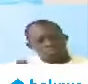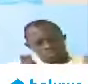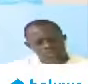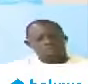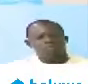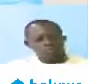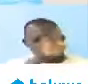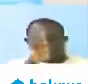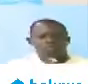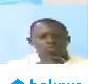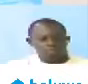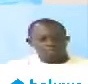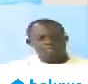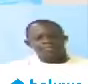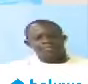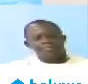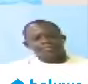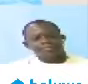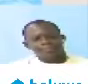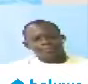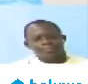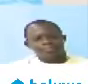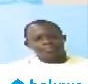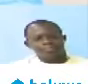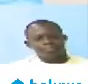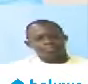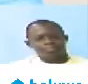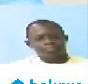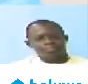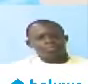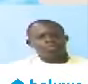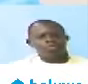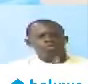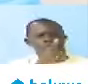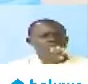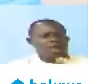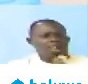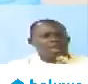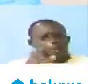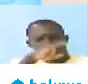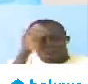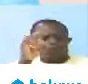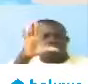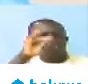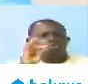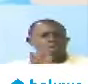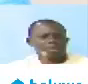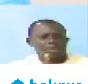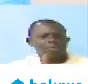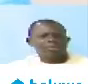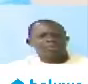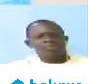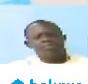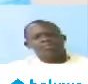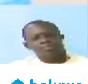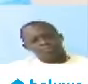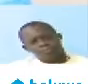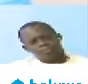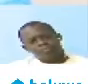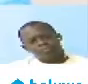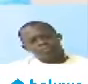the question. What did you do as a profession? ye mu nekke ka tombo yebbal wo ko na ka